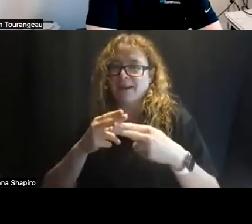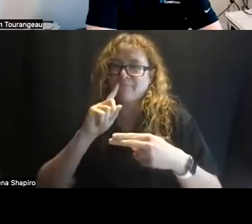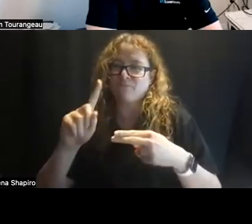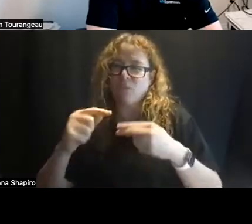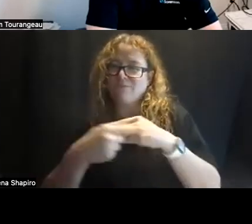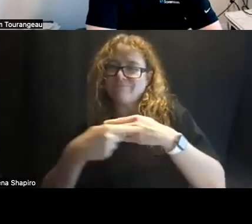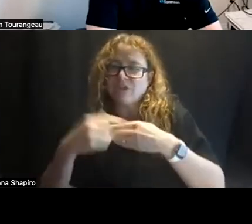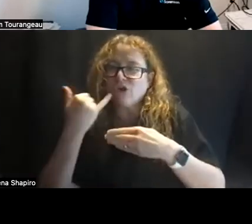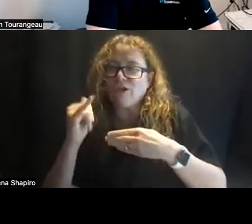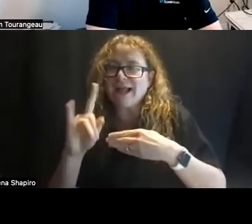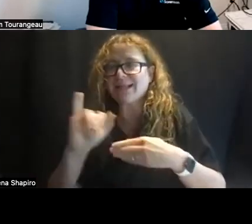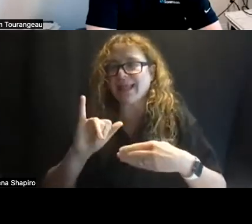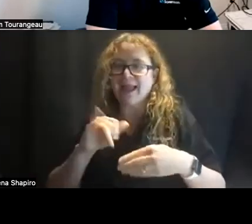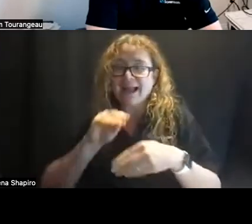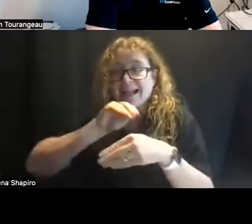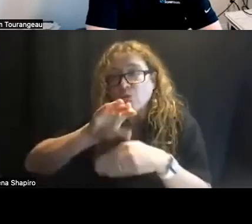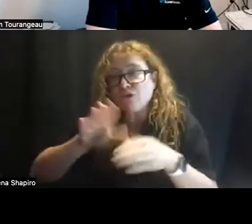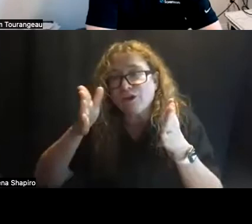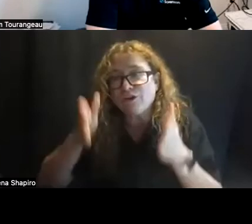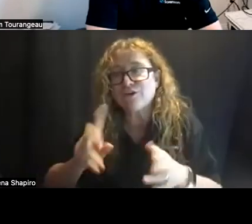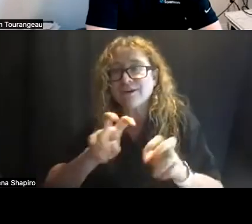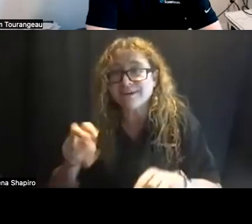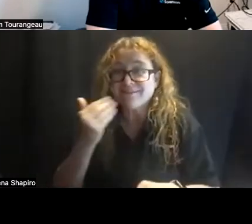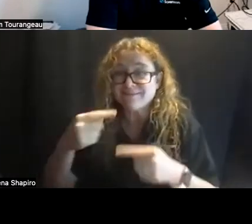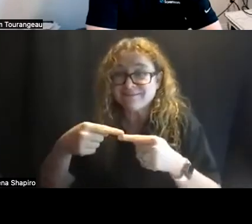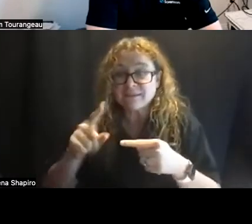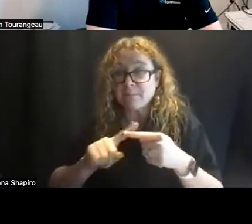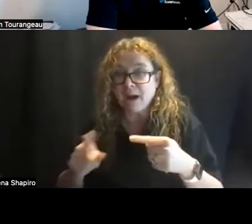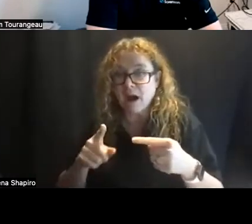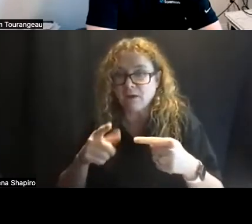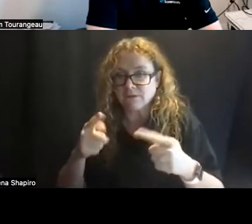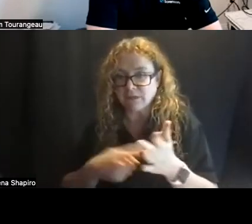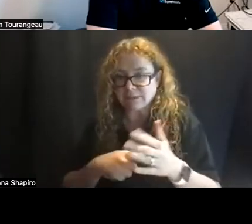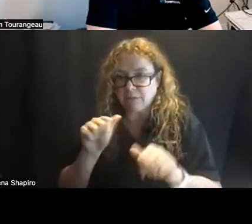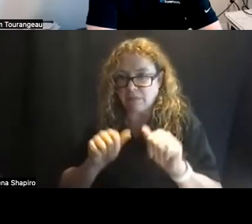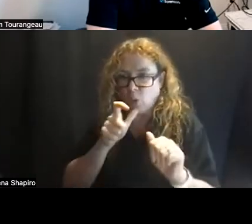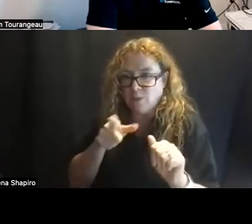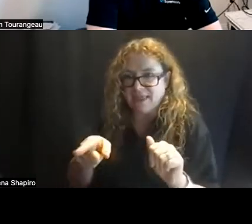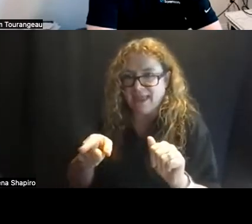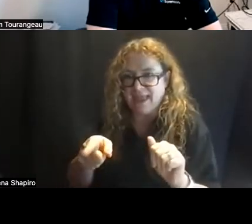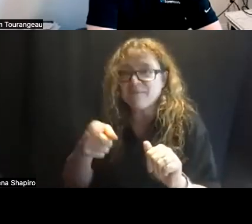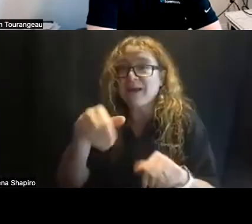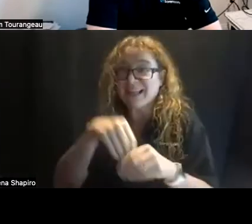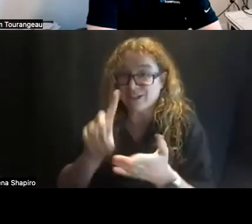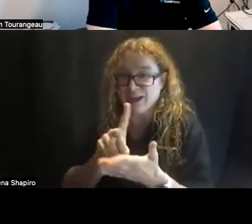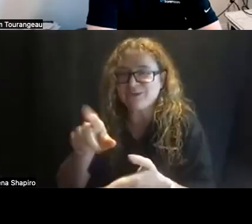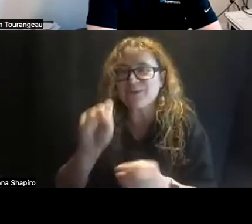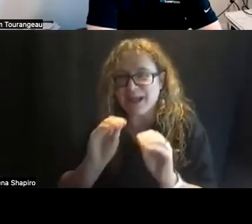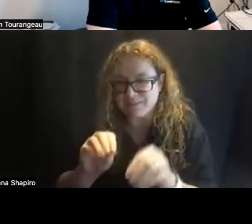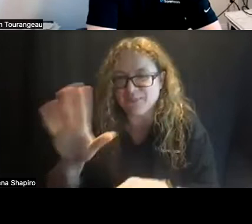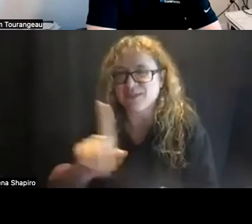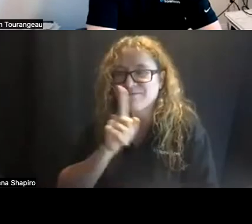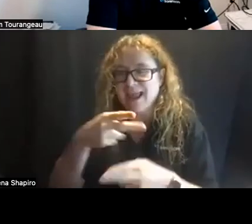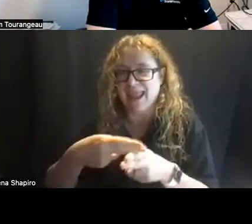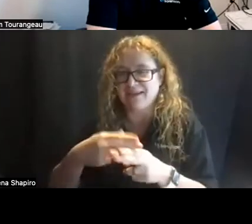not using the individual person's name, they're using a company name or position, like counselor. Sometimes people aren't sure who